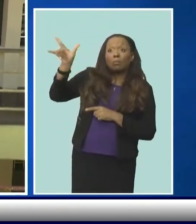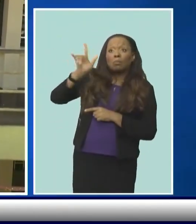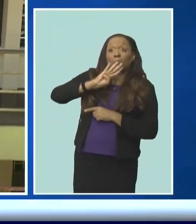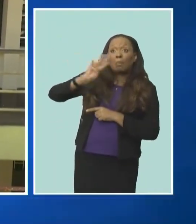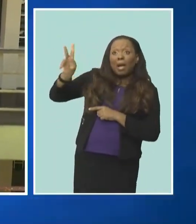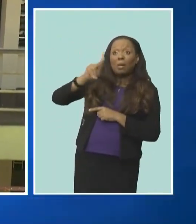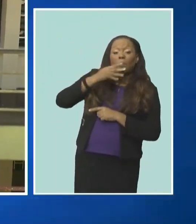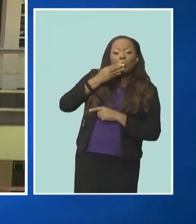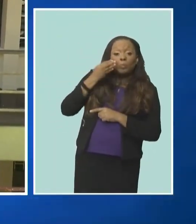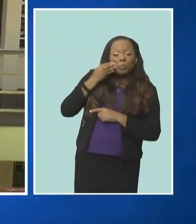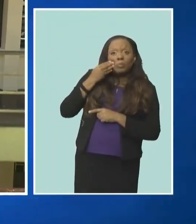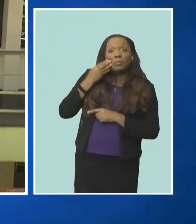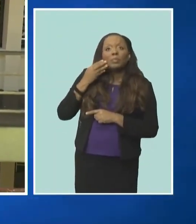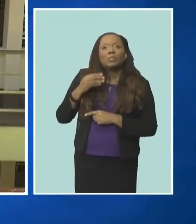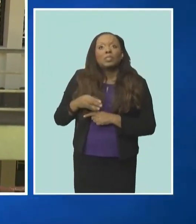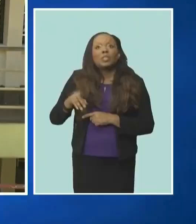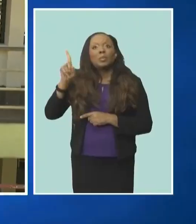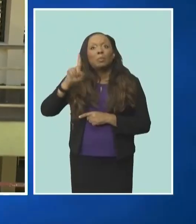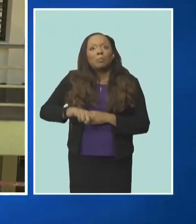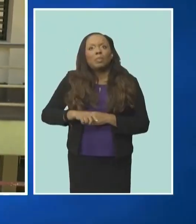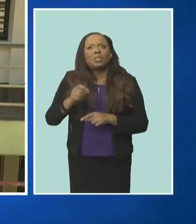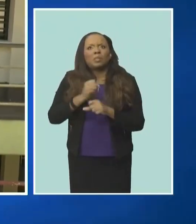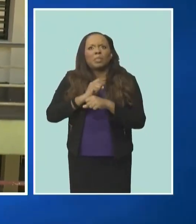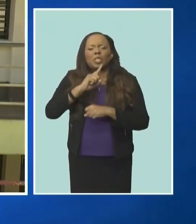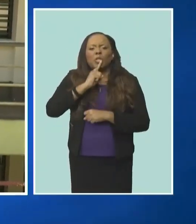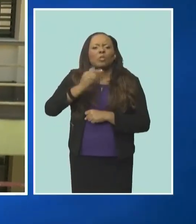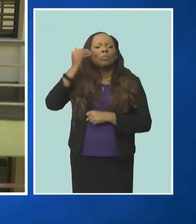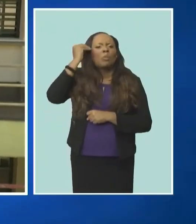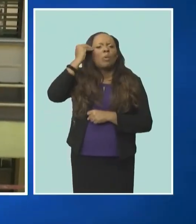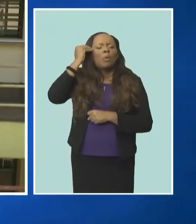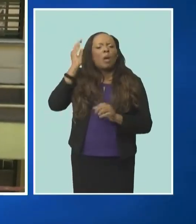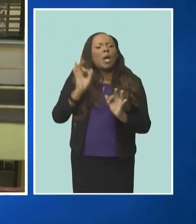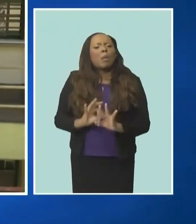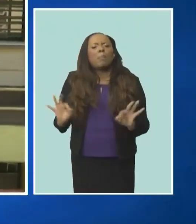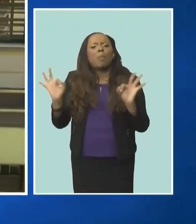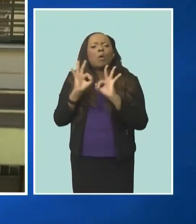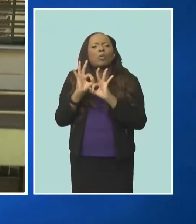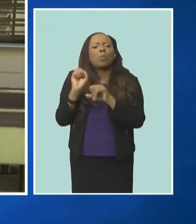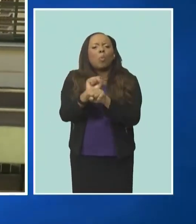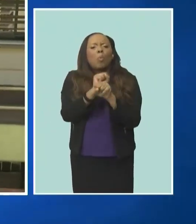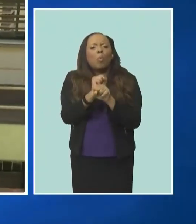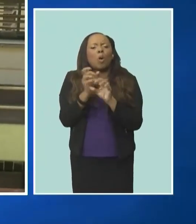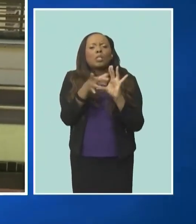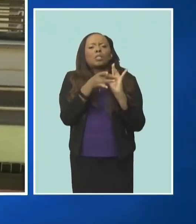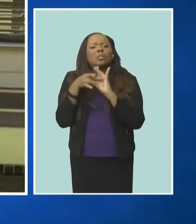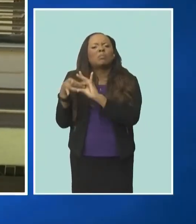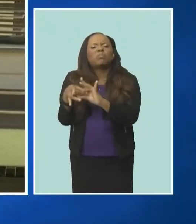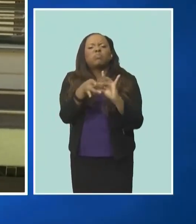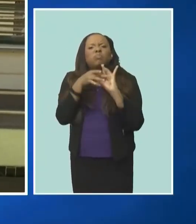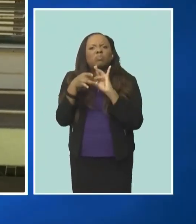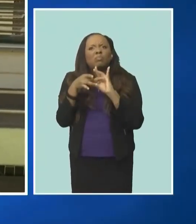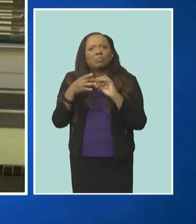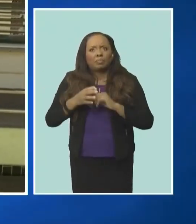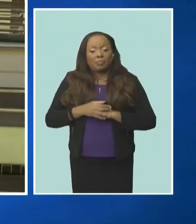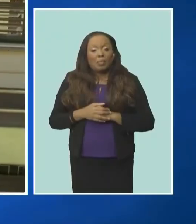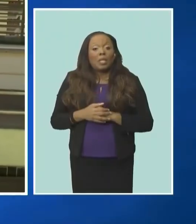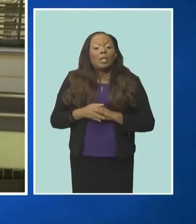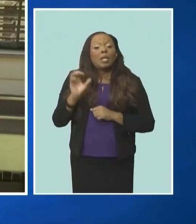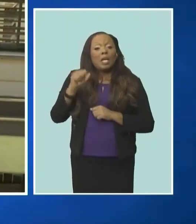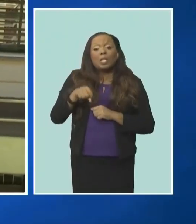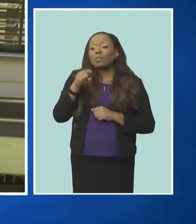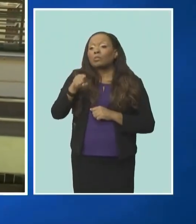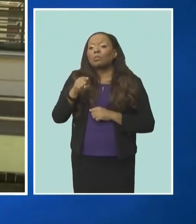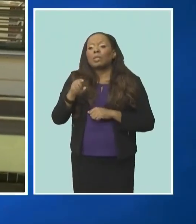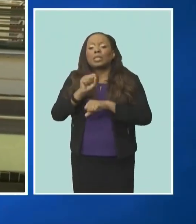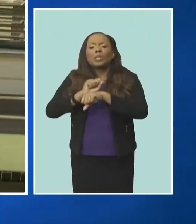working together across boundaries, and that yes, while you will see yourself as a national of your country, that you